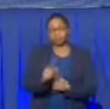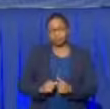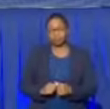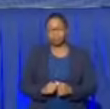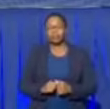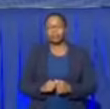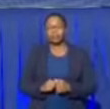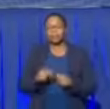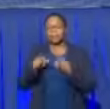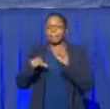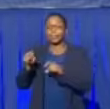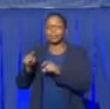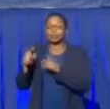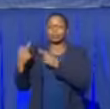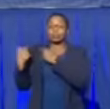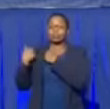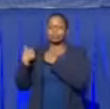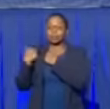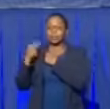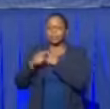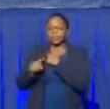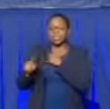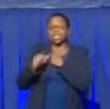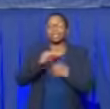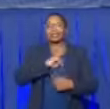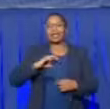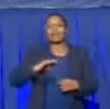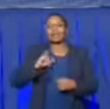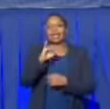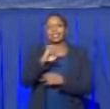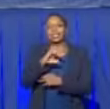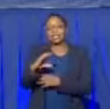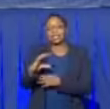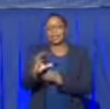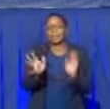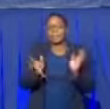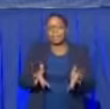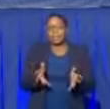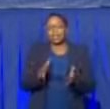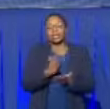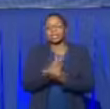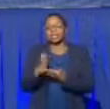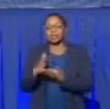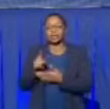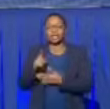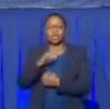at the staff of the Electoral Commission and some of the commissioners.